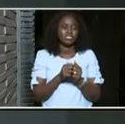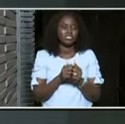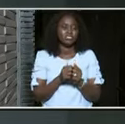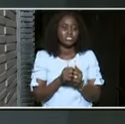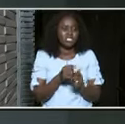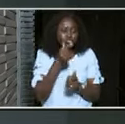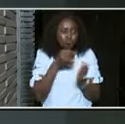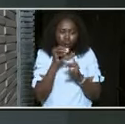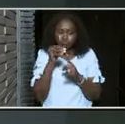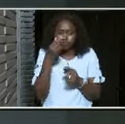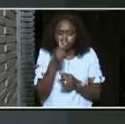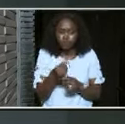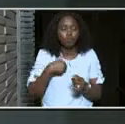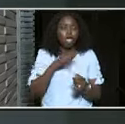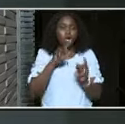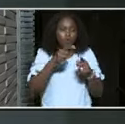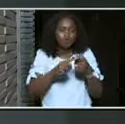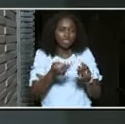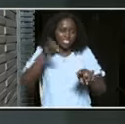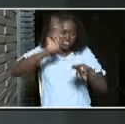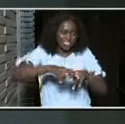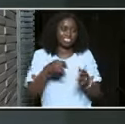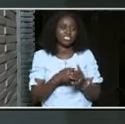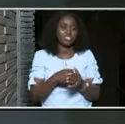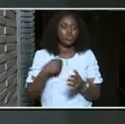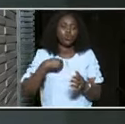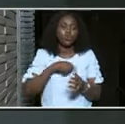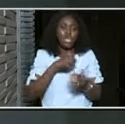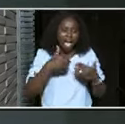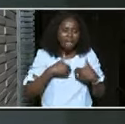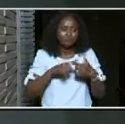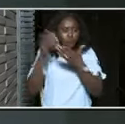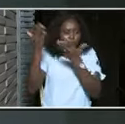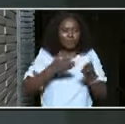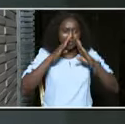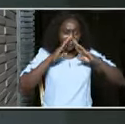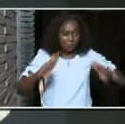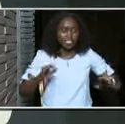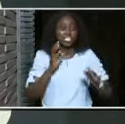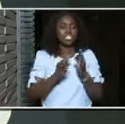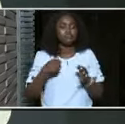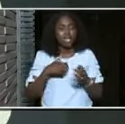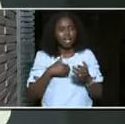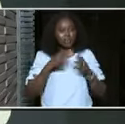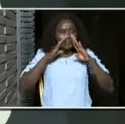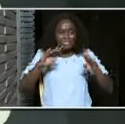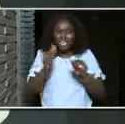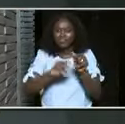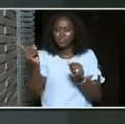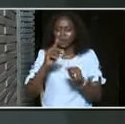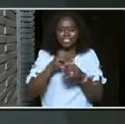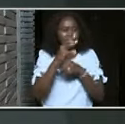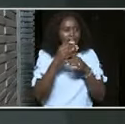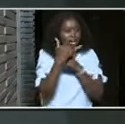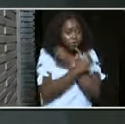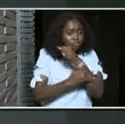going to dominate every square meter in this country. We have to bring peace. Now, if we have peace all over the country, and if